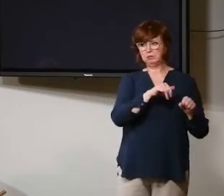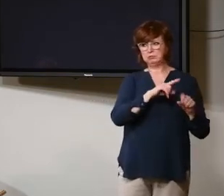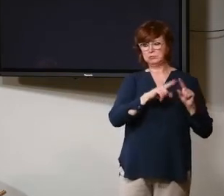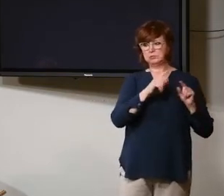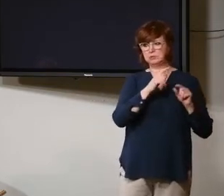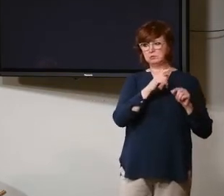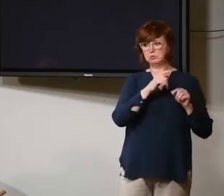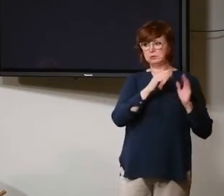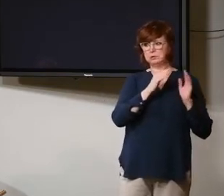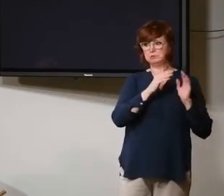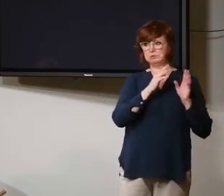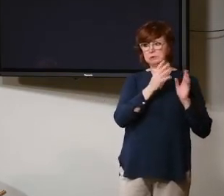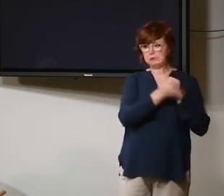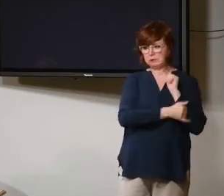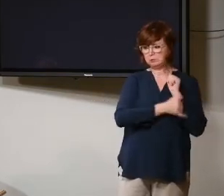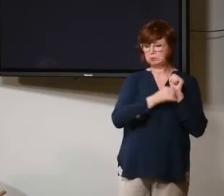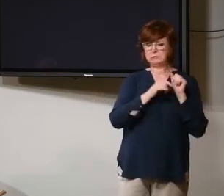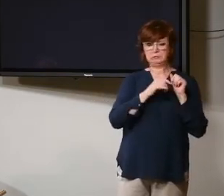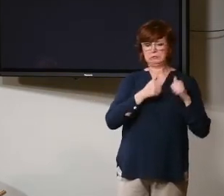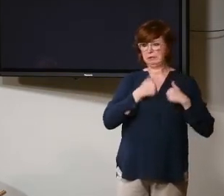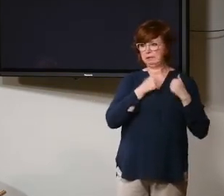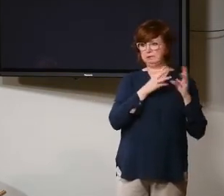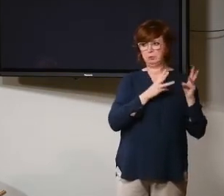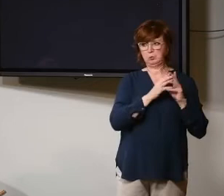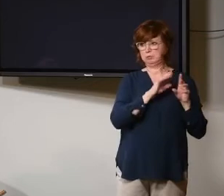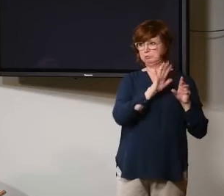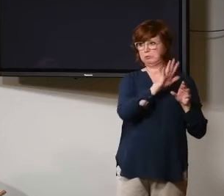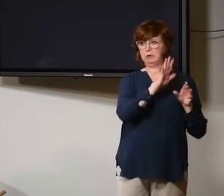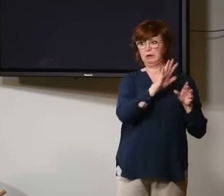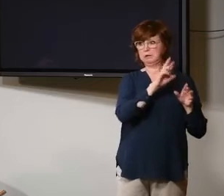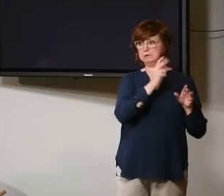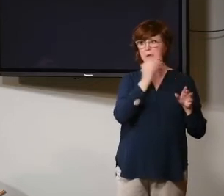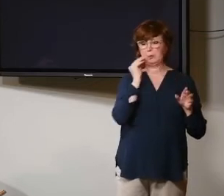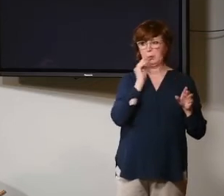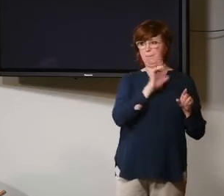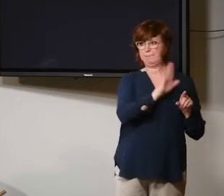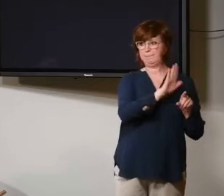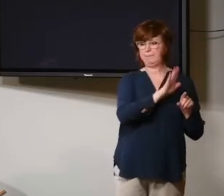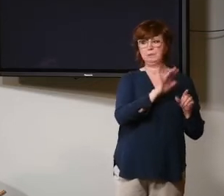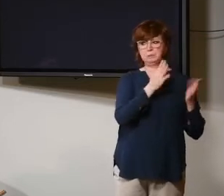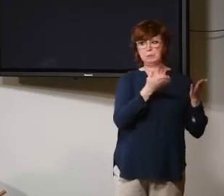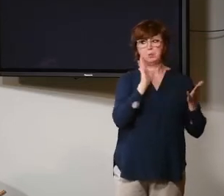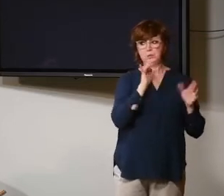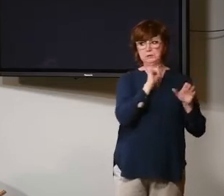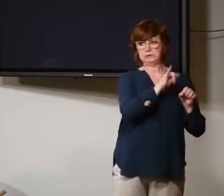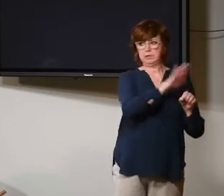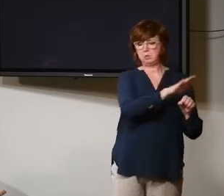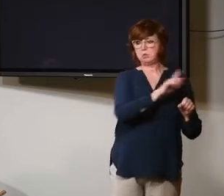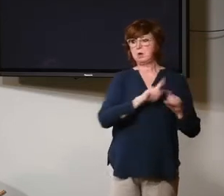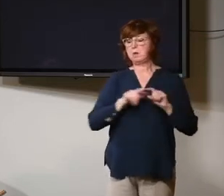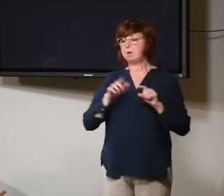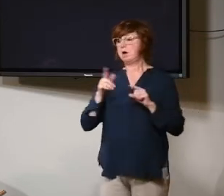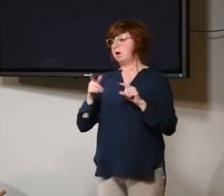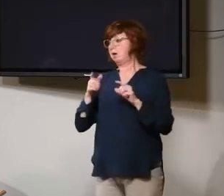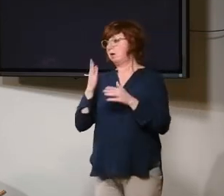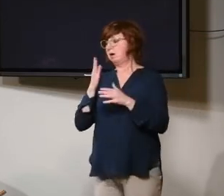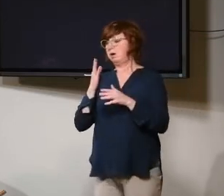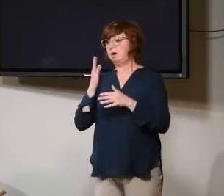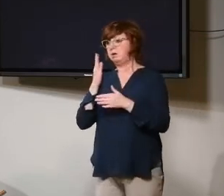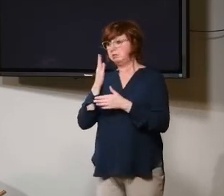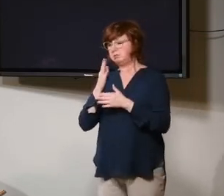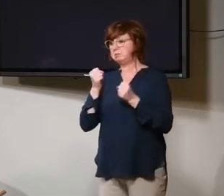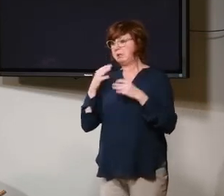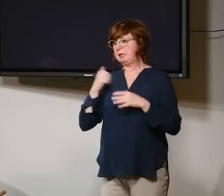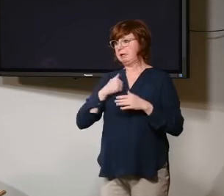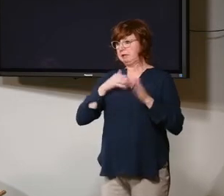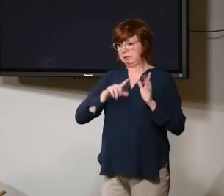may, be comfortable staying in place, and that's good as well. But people who come back every spring, for example, I don't